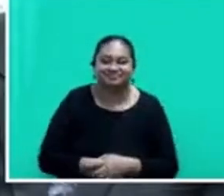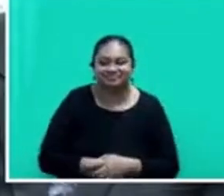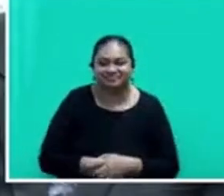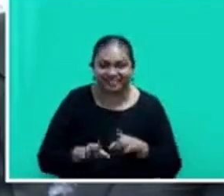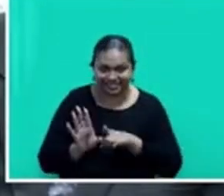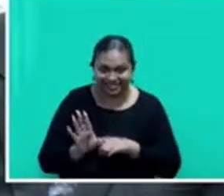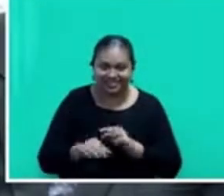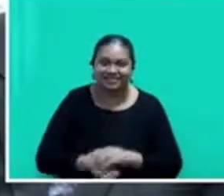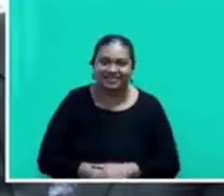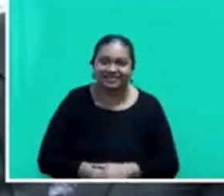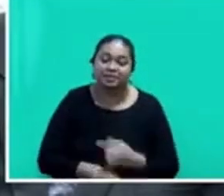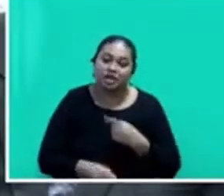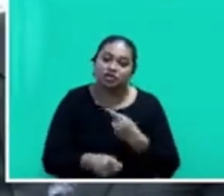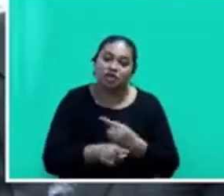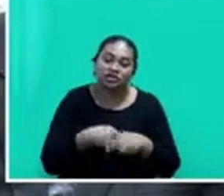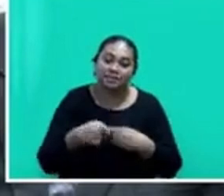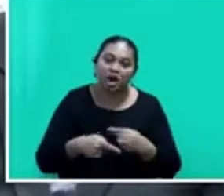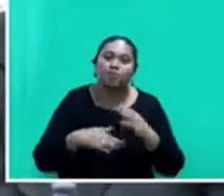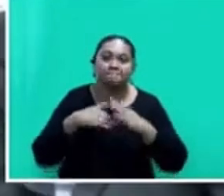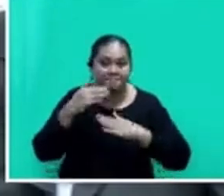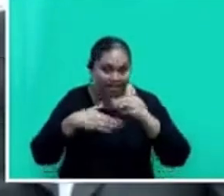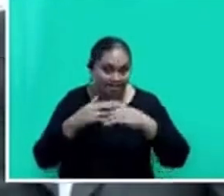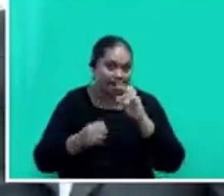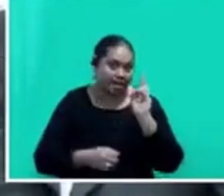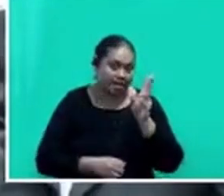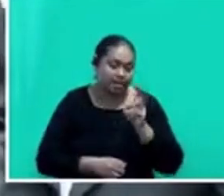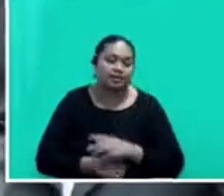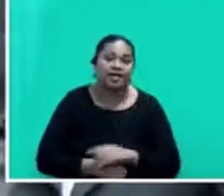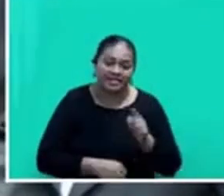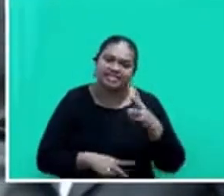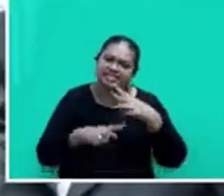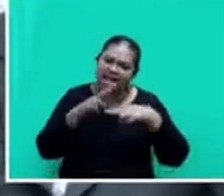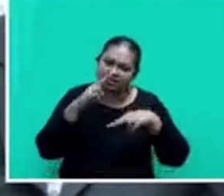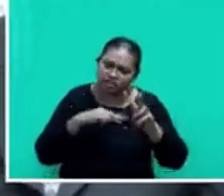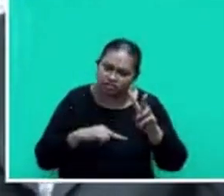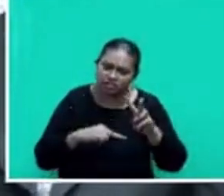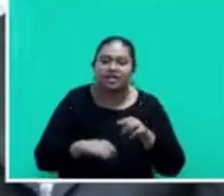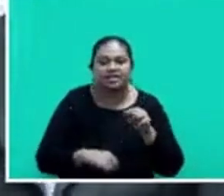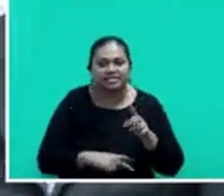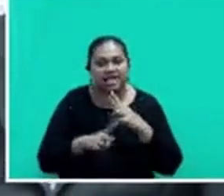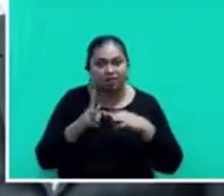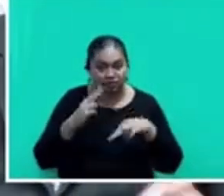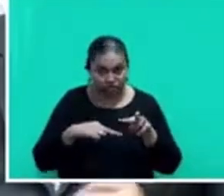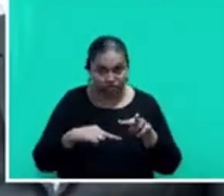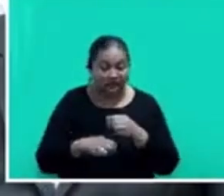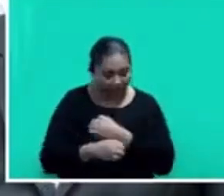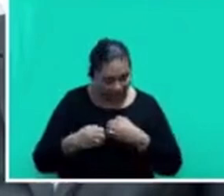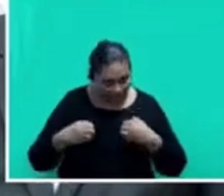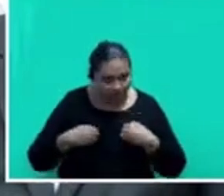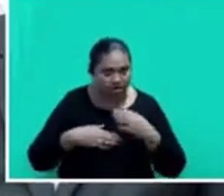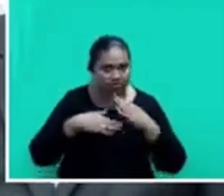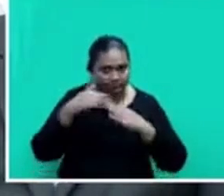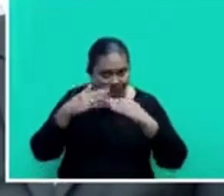I have already talked about rebuilding, and this is a vision, this is our vision, rebuilding